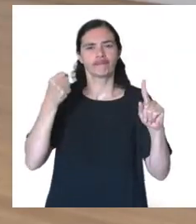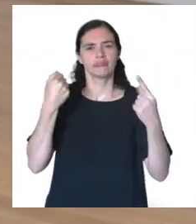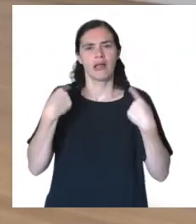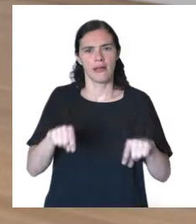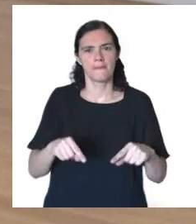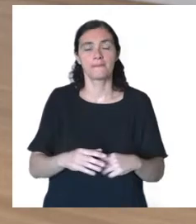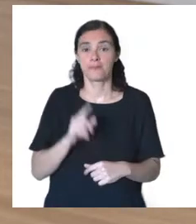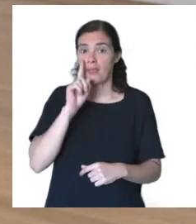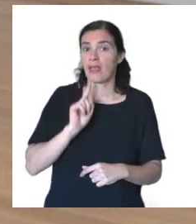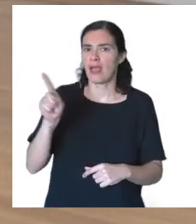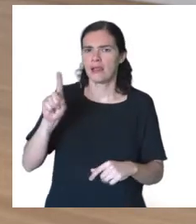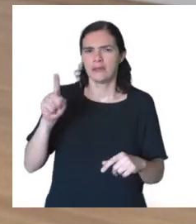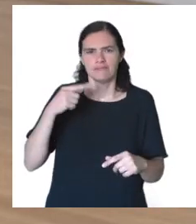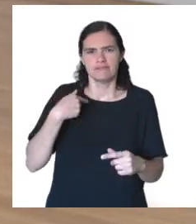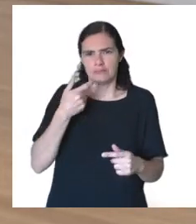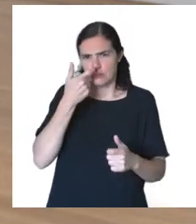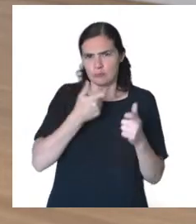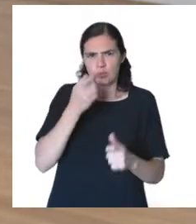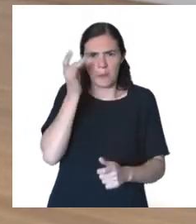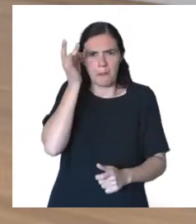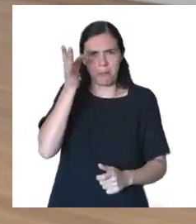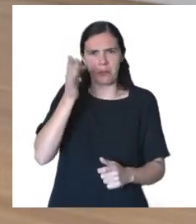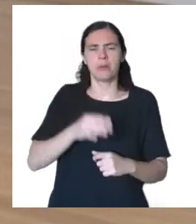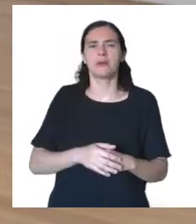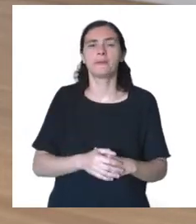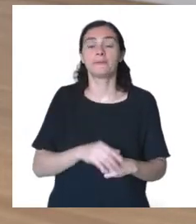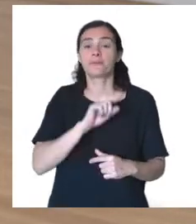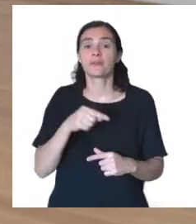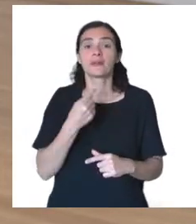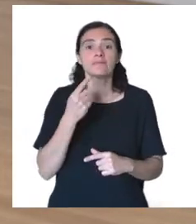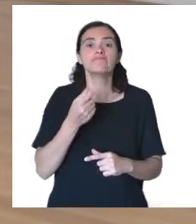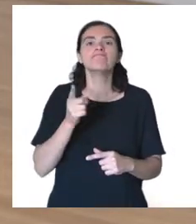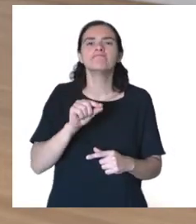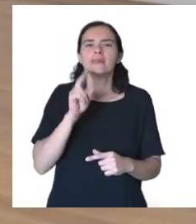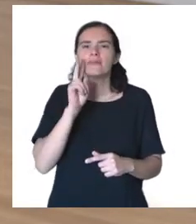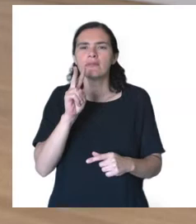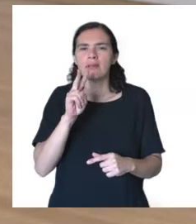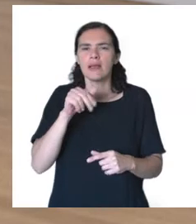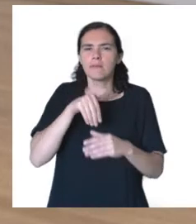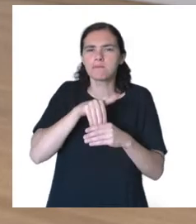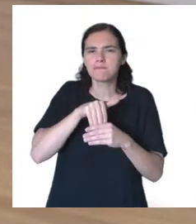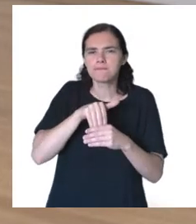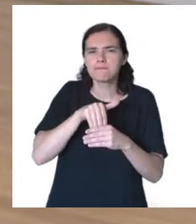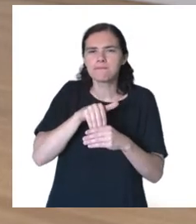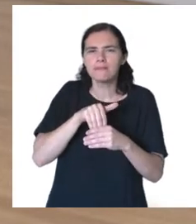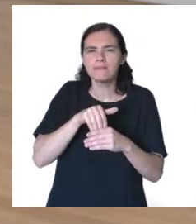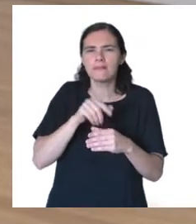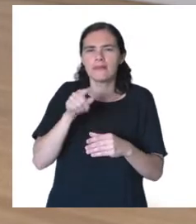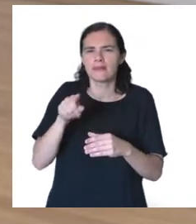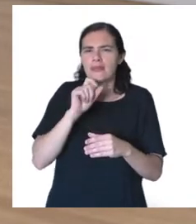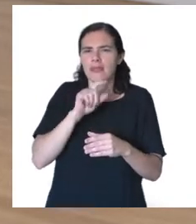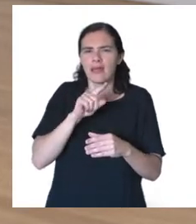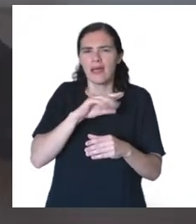defiance, she's a rebel, will also incite her to